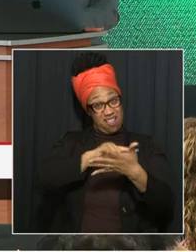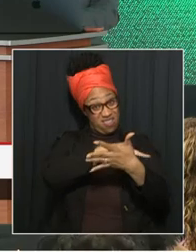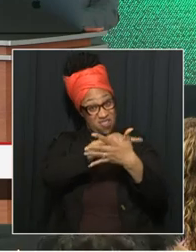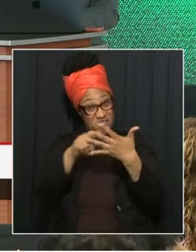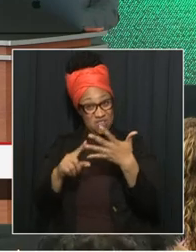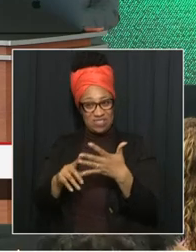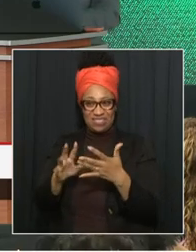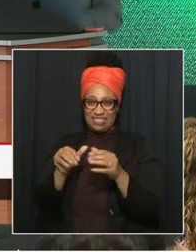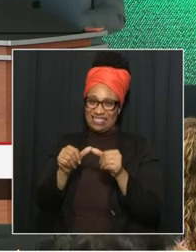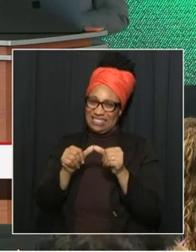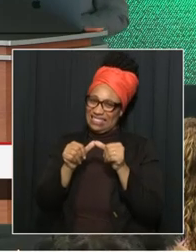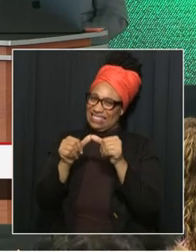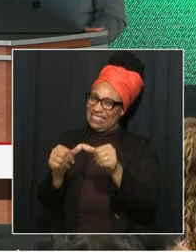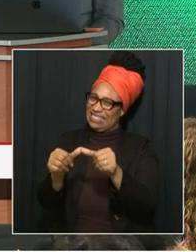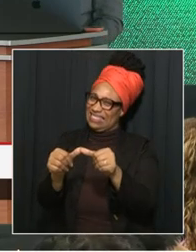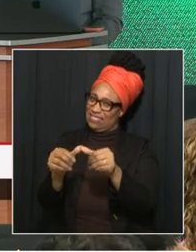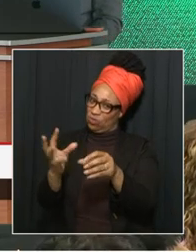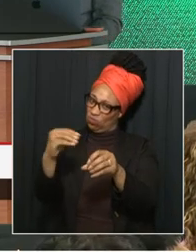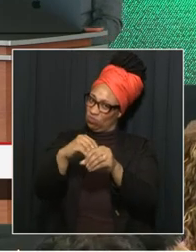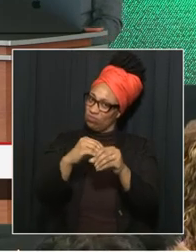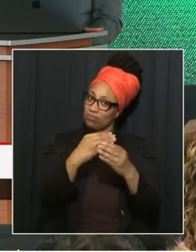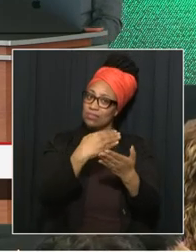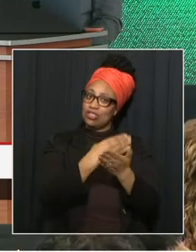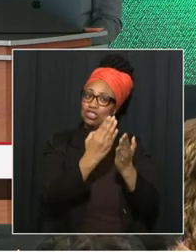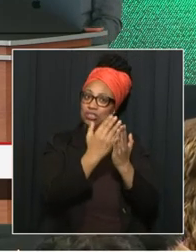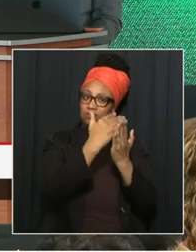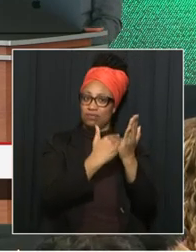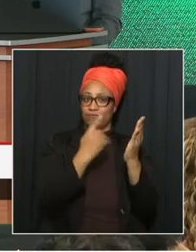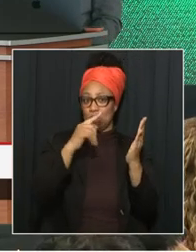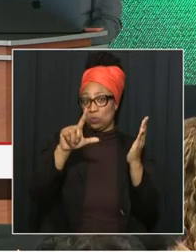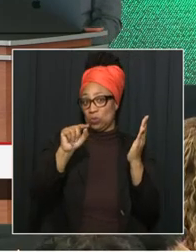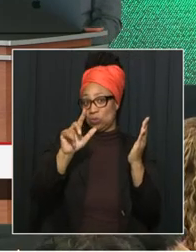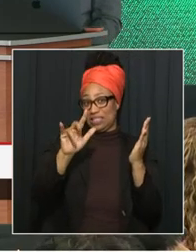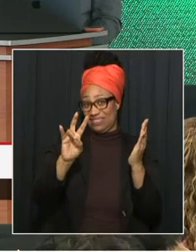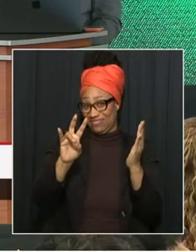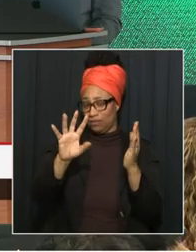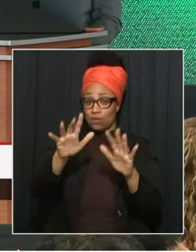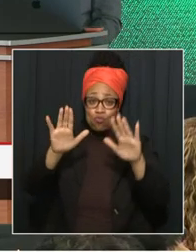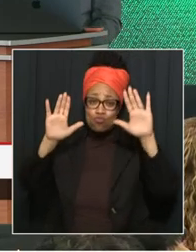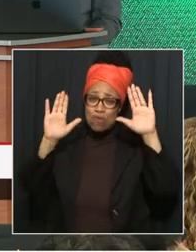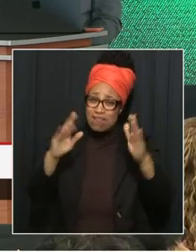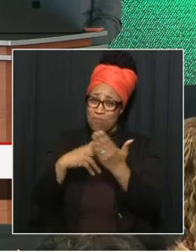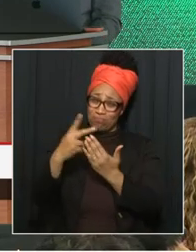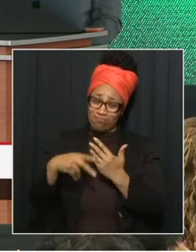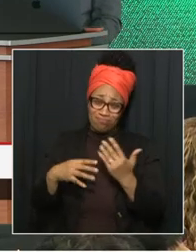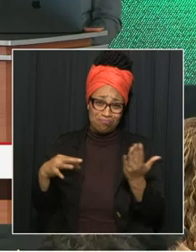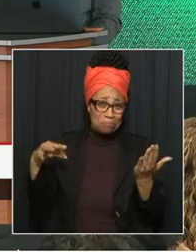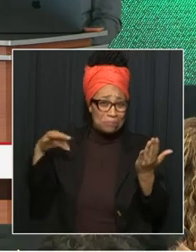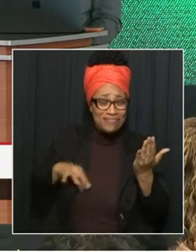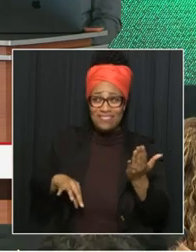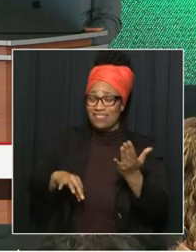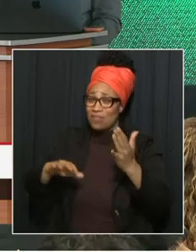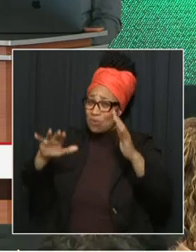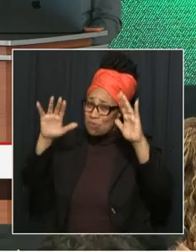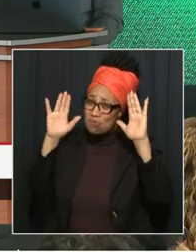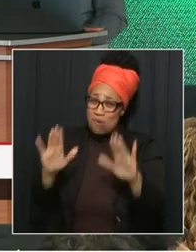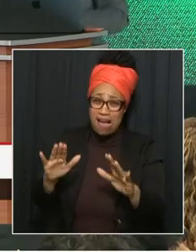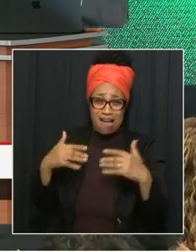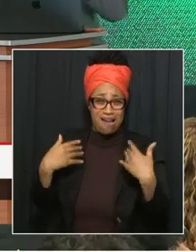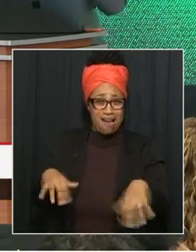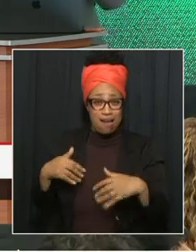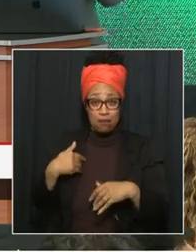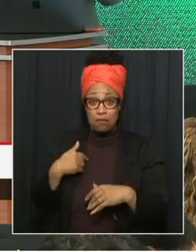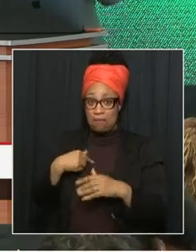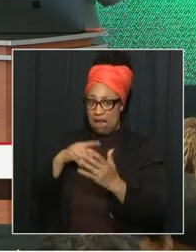coming up for 2027. They are very beneficial to us. My question was just answered about education because I am interested